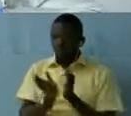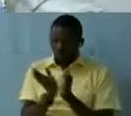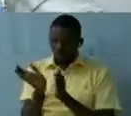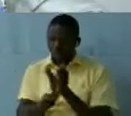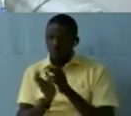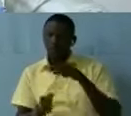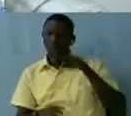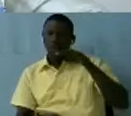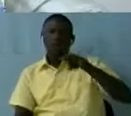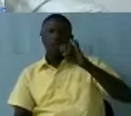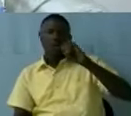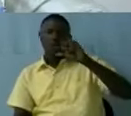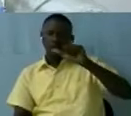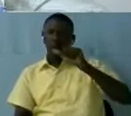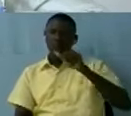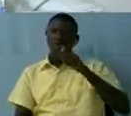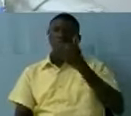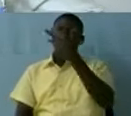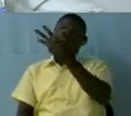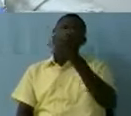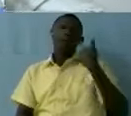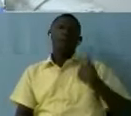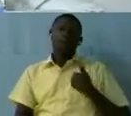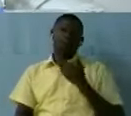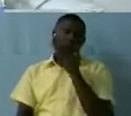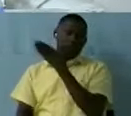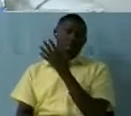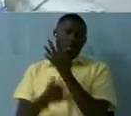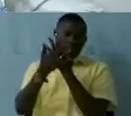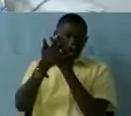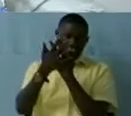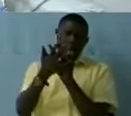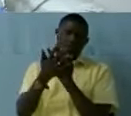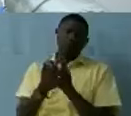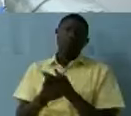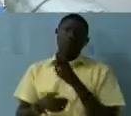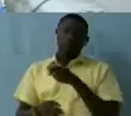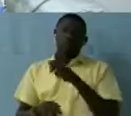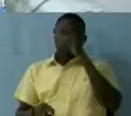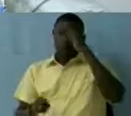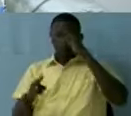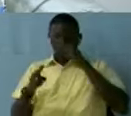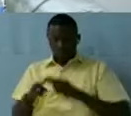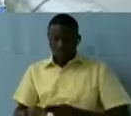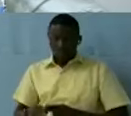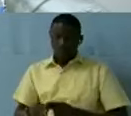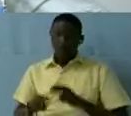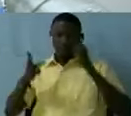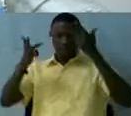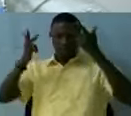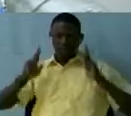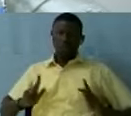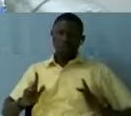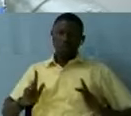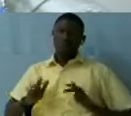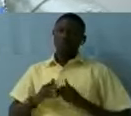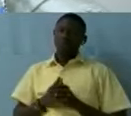nyin dundila o NIA9 mo kononto lu ham mo kono to respect the law. Prisi loi